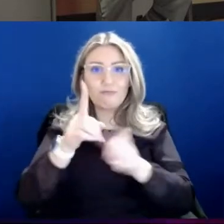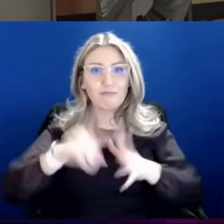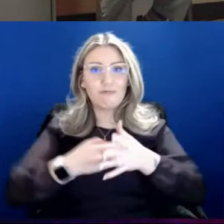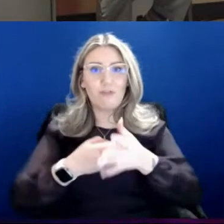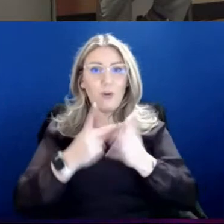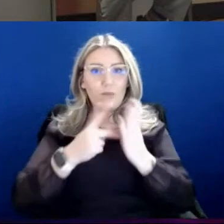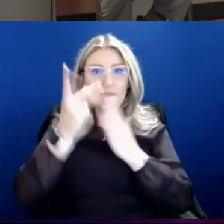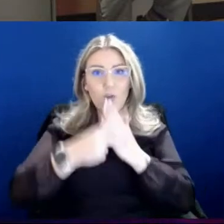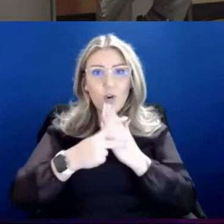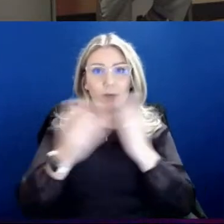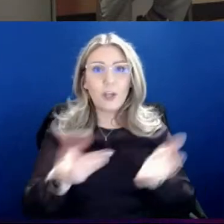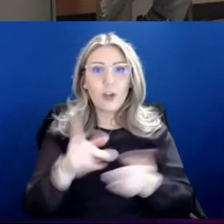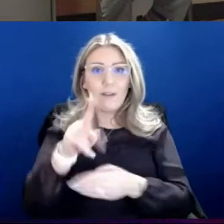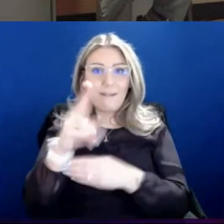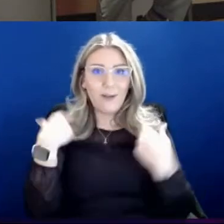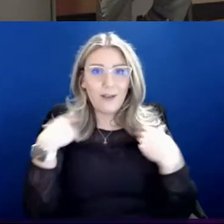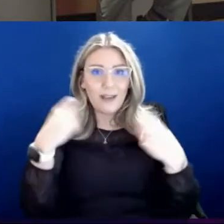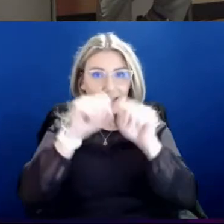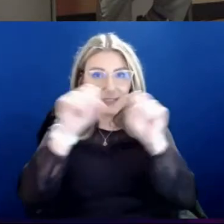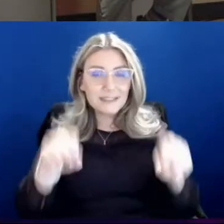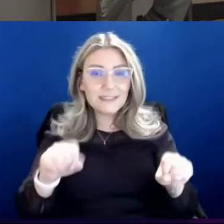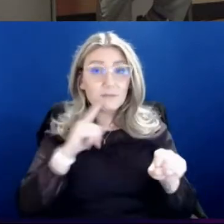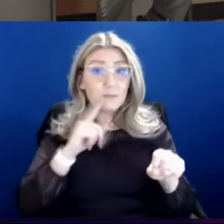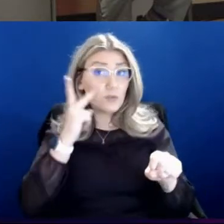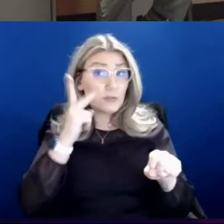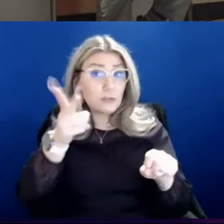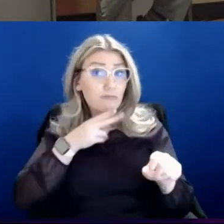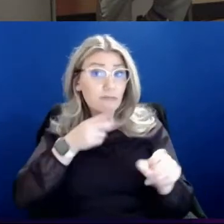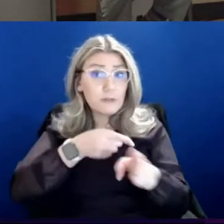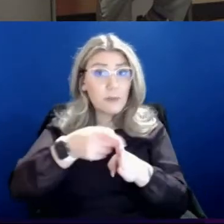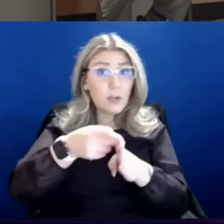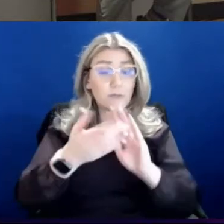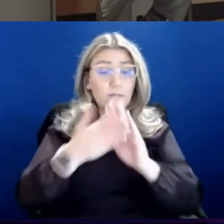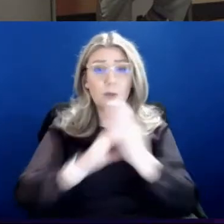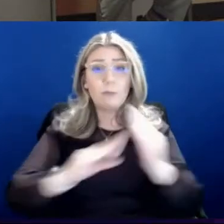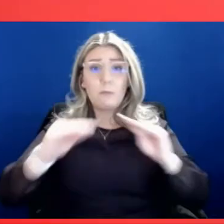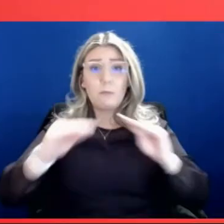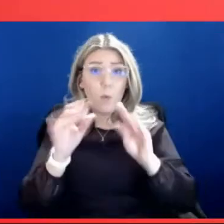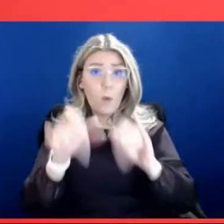Health System. Do you see your specialty becoming more common and bigger?